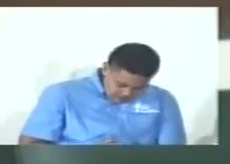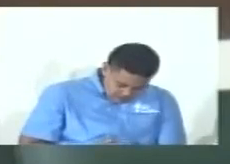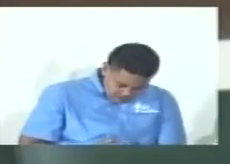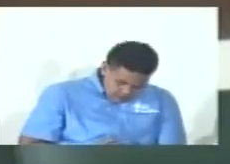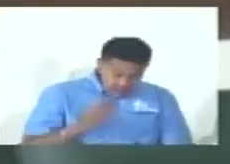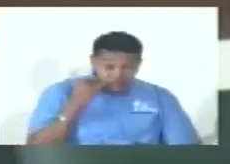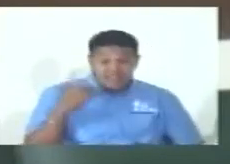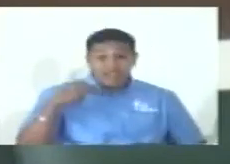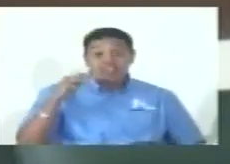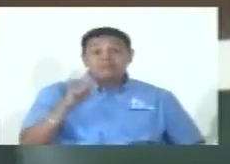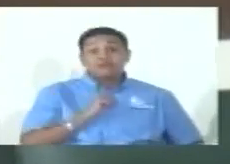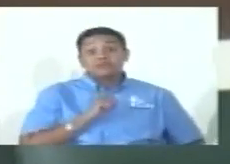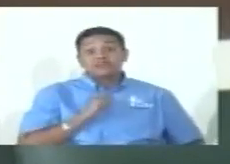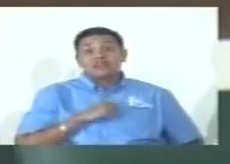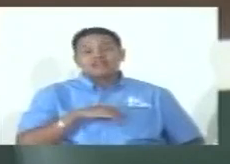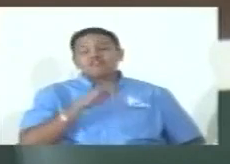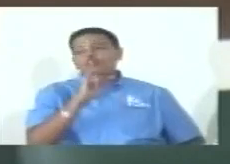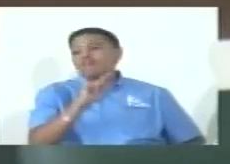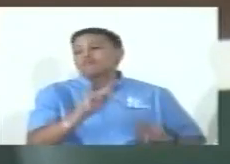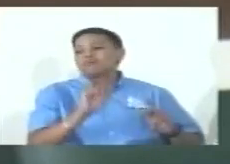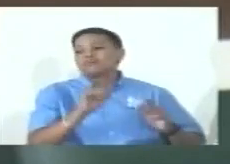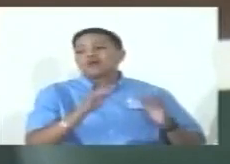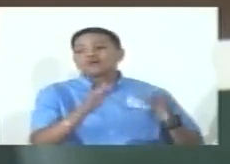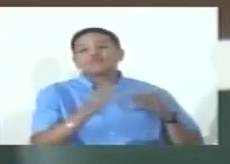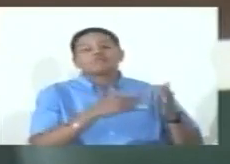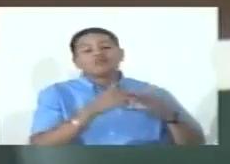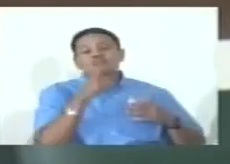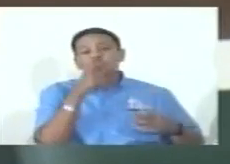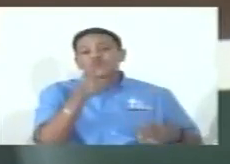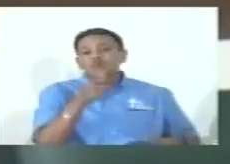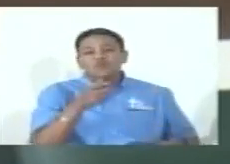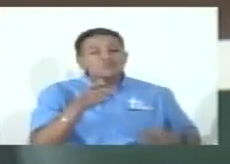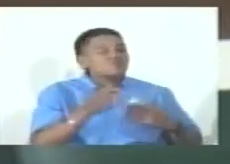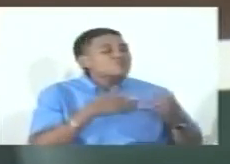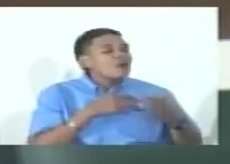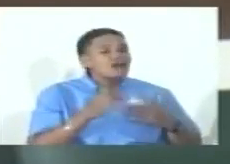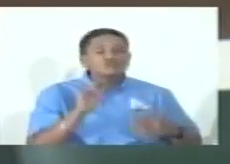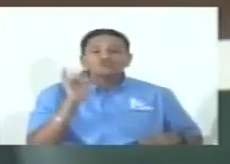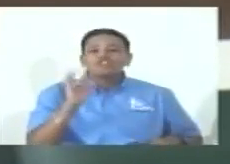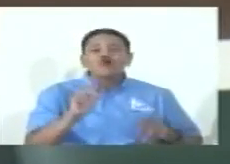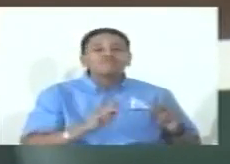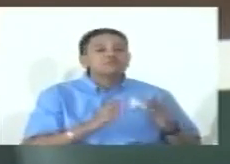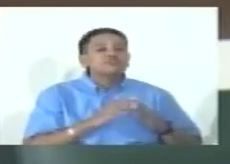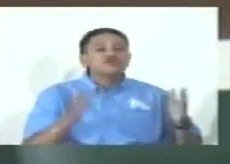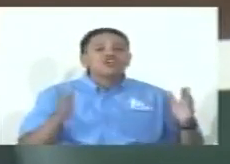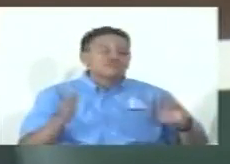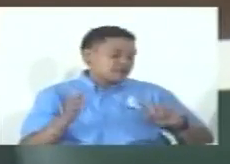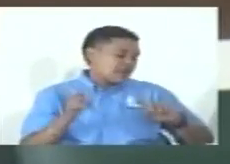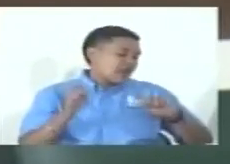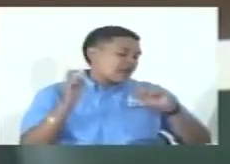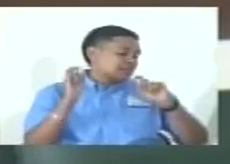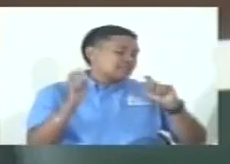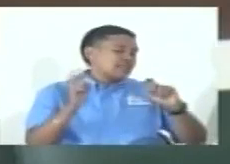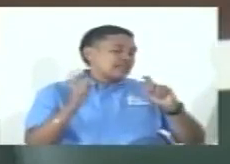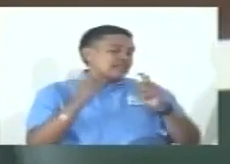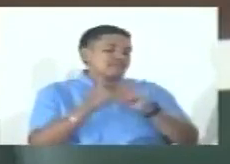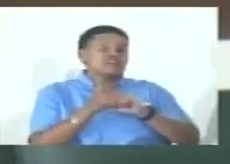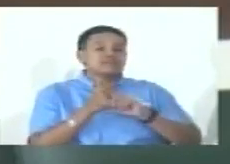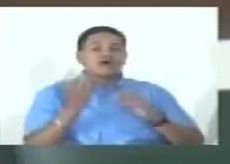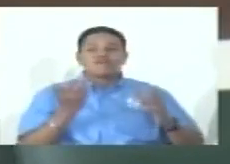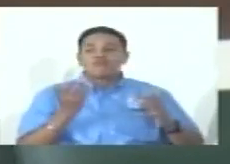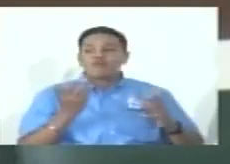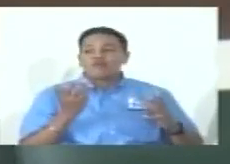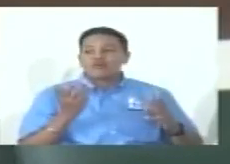regardless of their color, regardless of how rude they are, regardless, and to give unwittingly